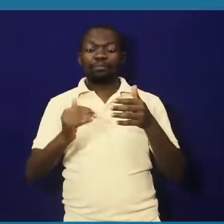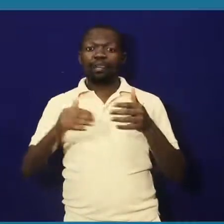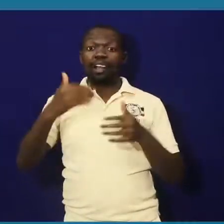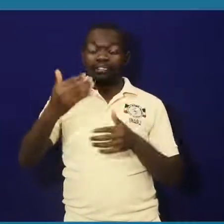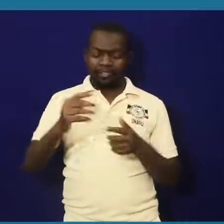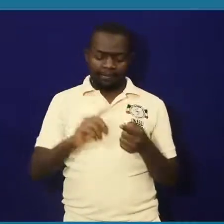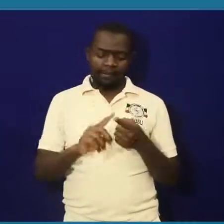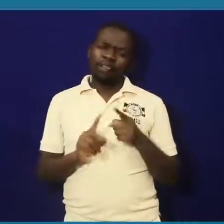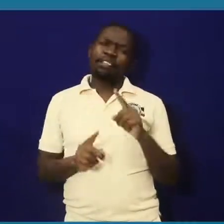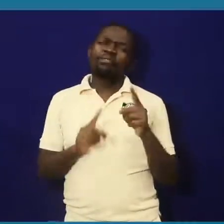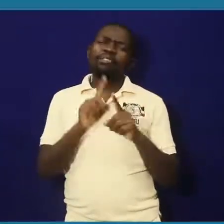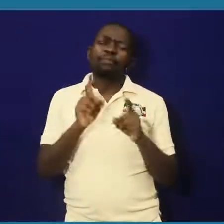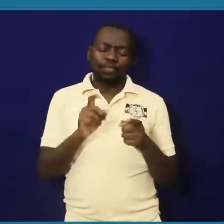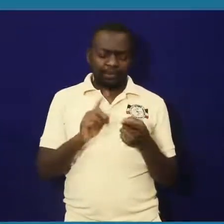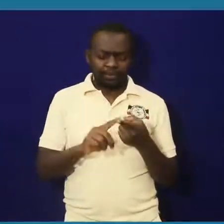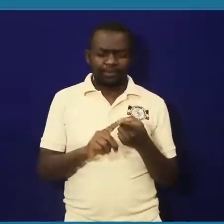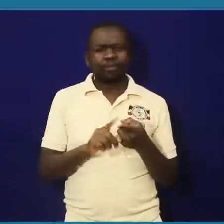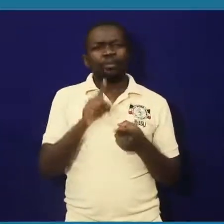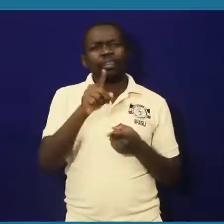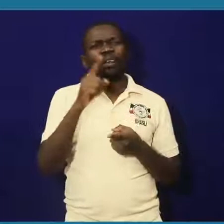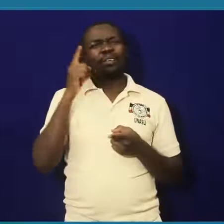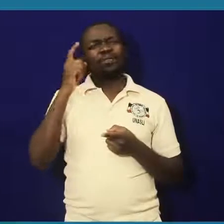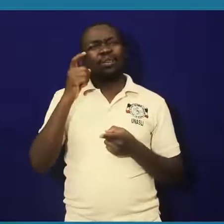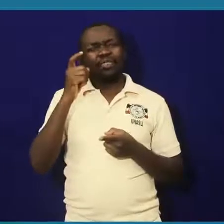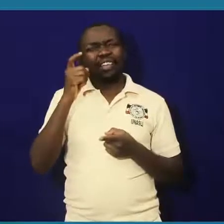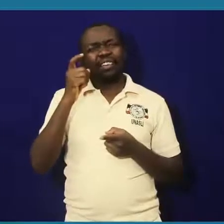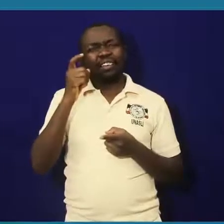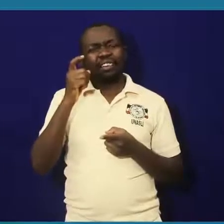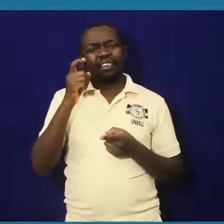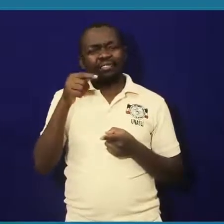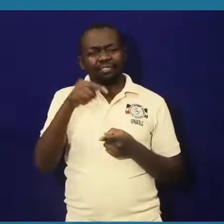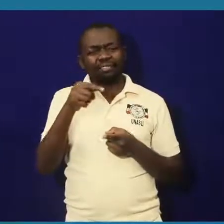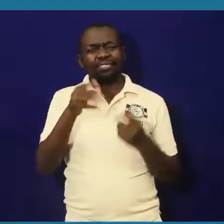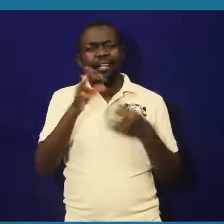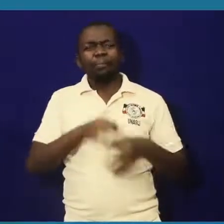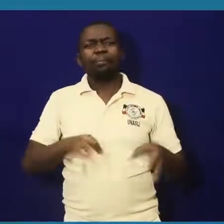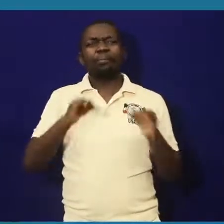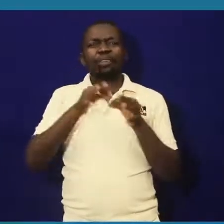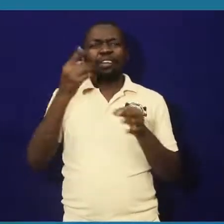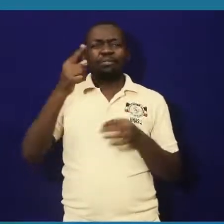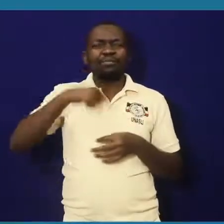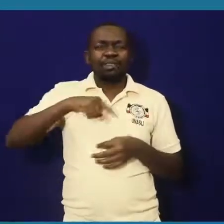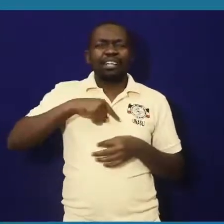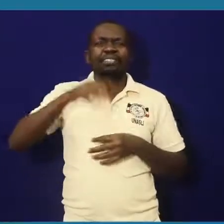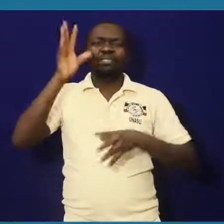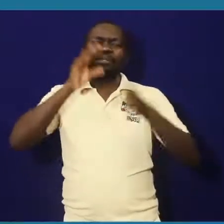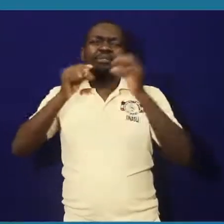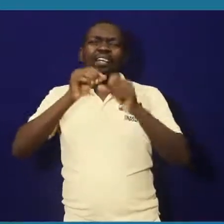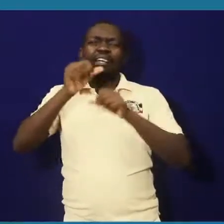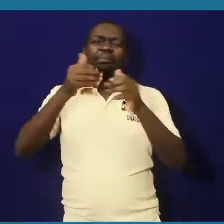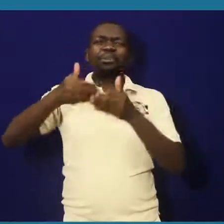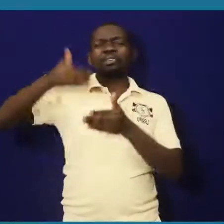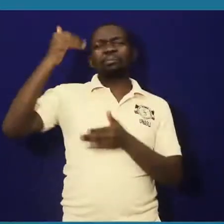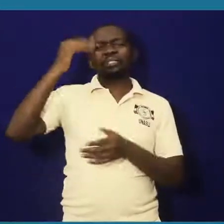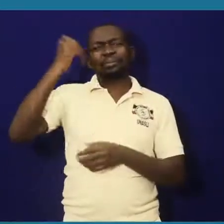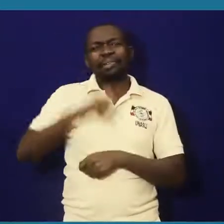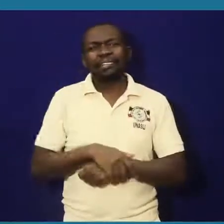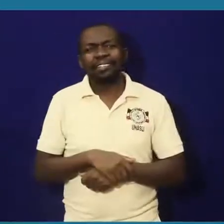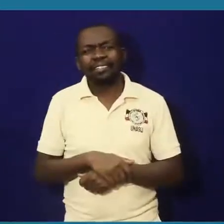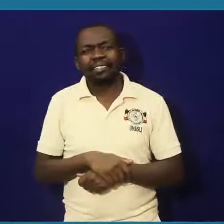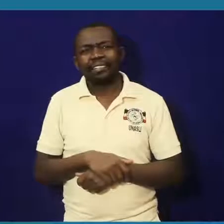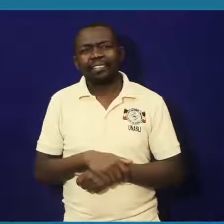The first question is, why do you think it is important to learn about the past?